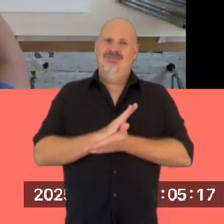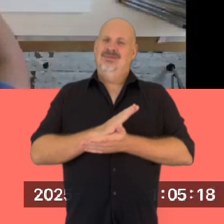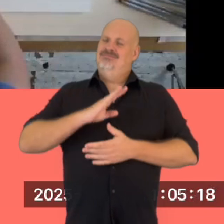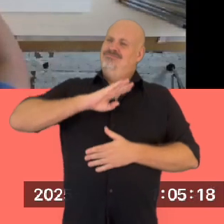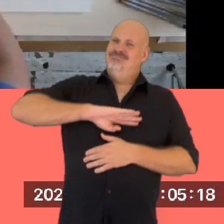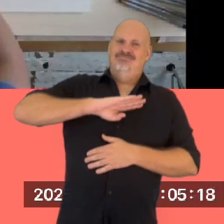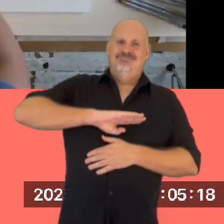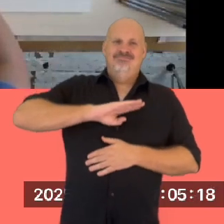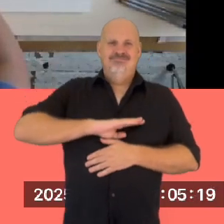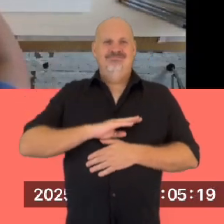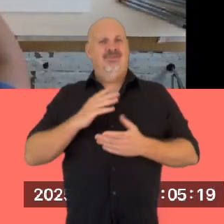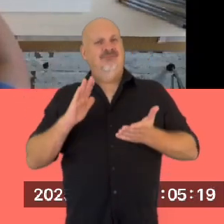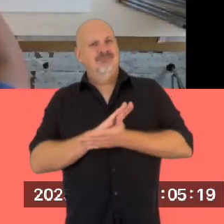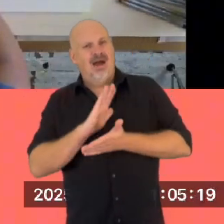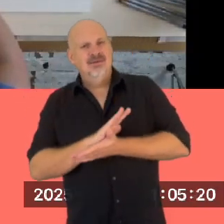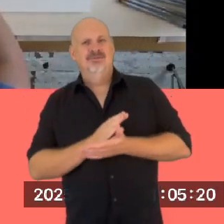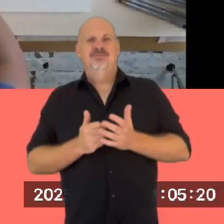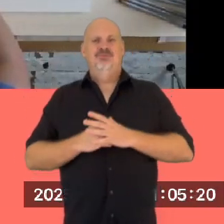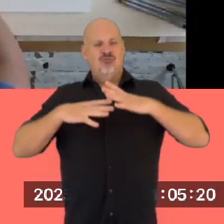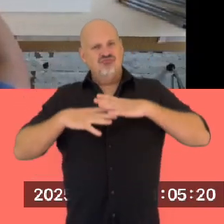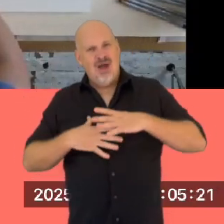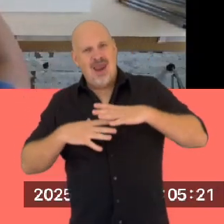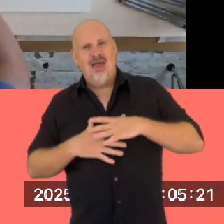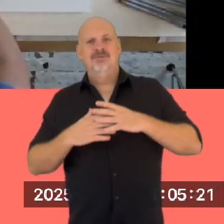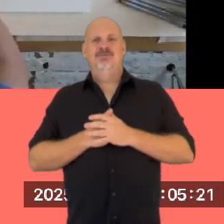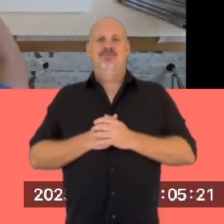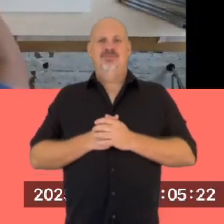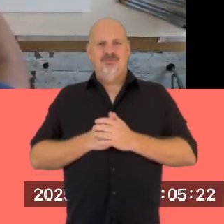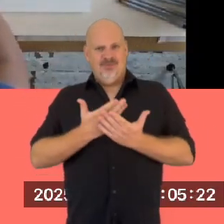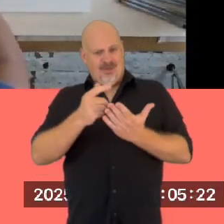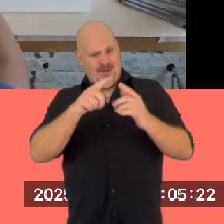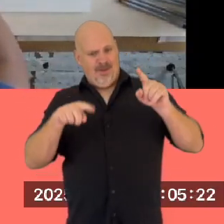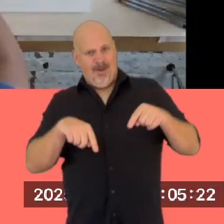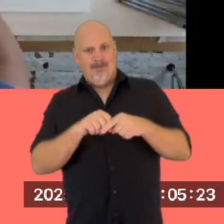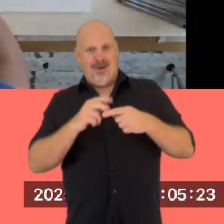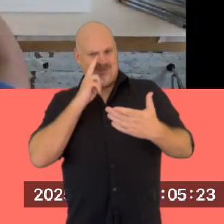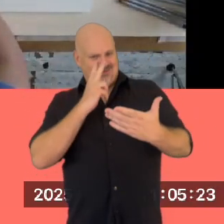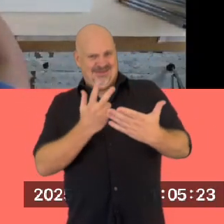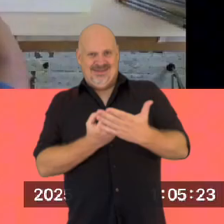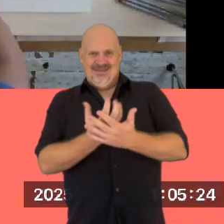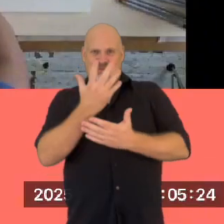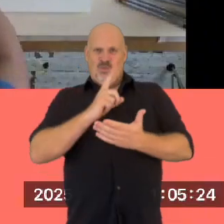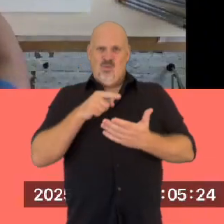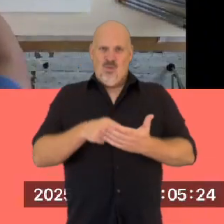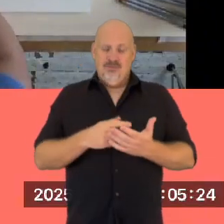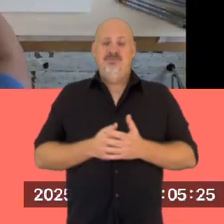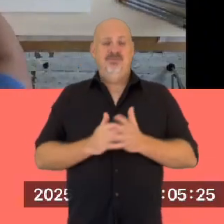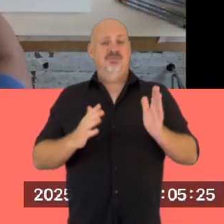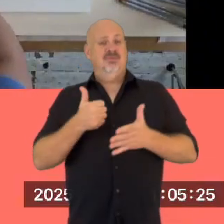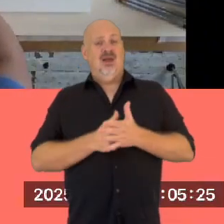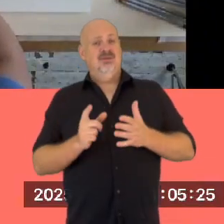get something enjoying and fulfilling from it. It's all about having fun, relaxing, and seeing what unfolds on the